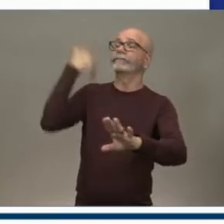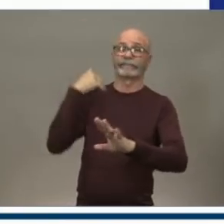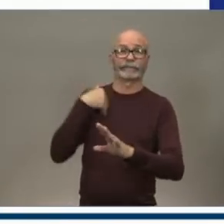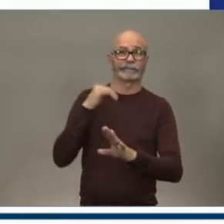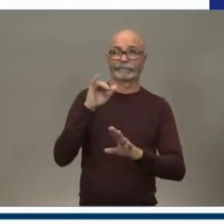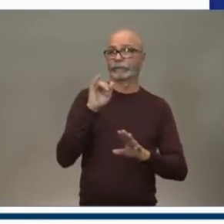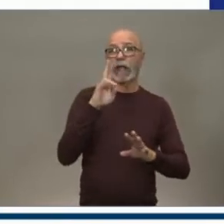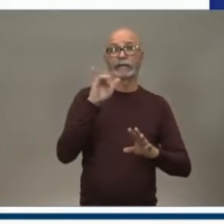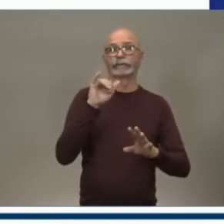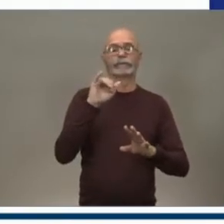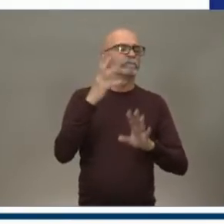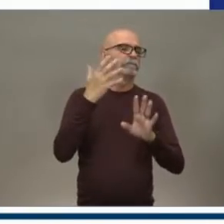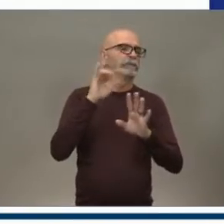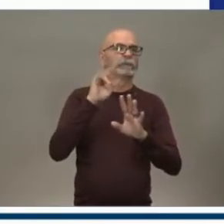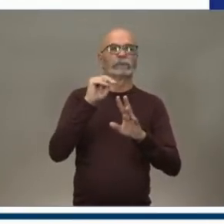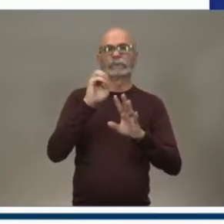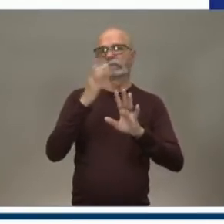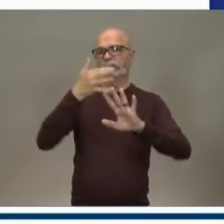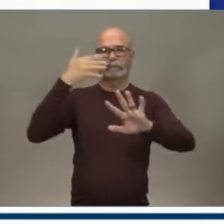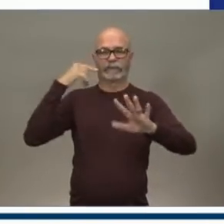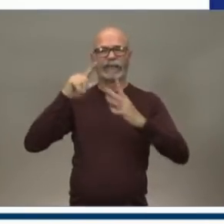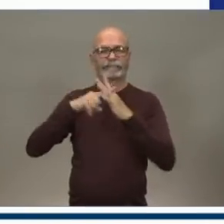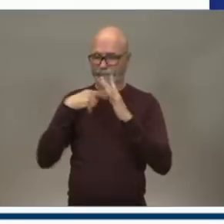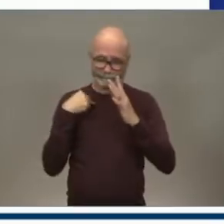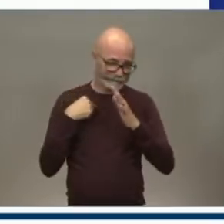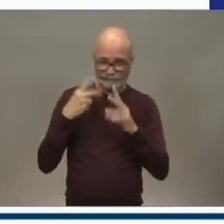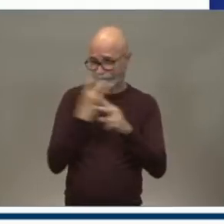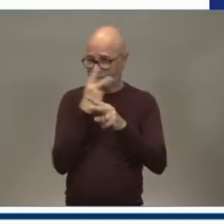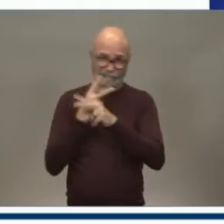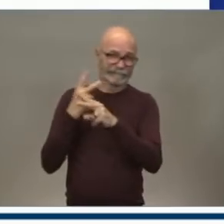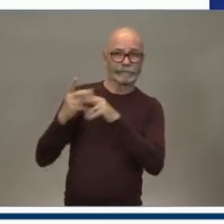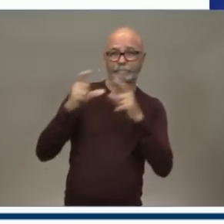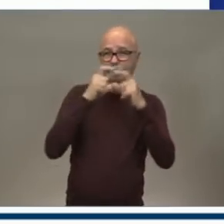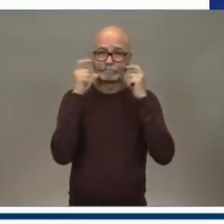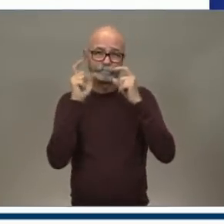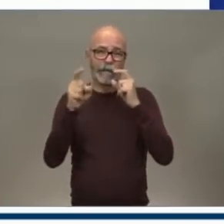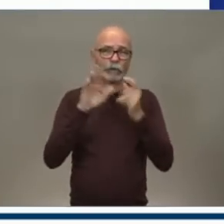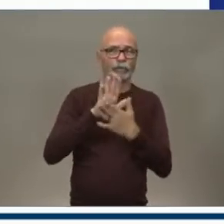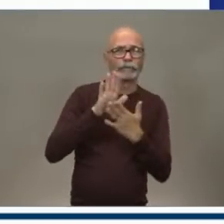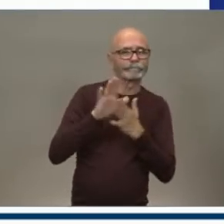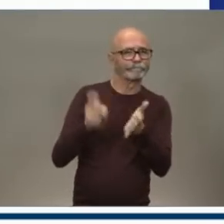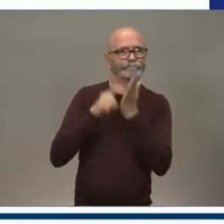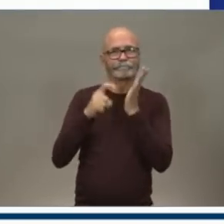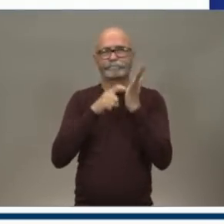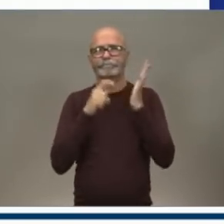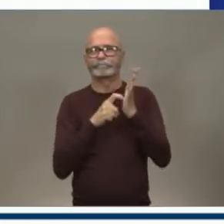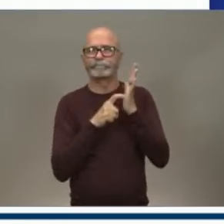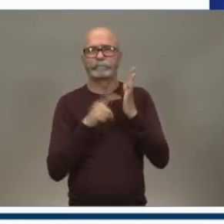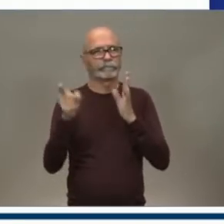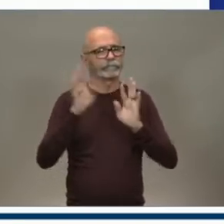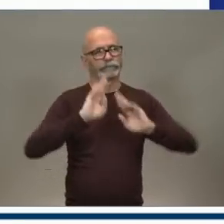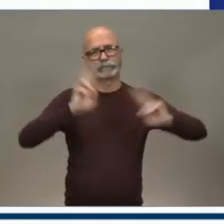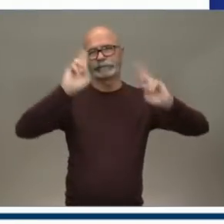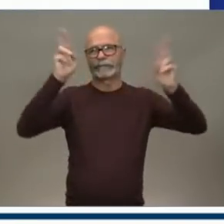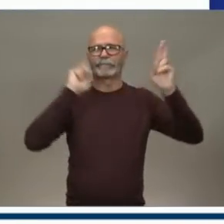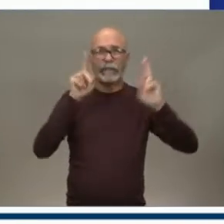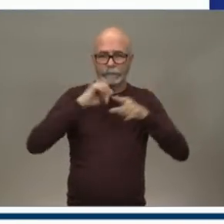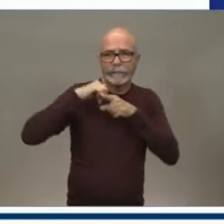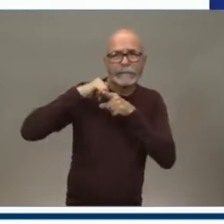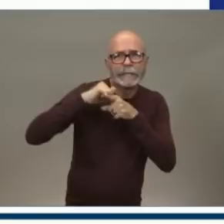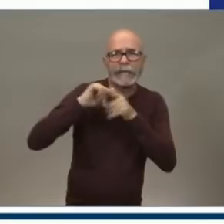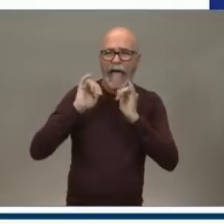July. It was in preparation for September. We were trying to prepare children and families to get ready for that.